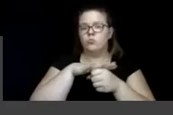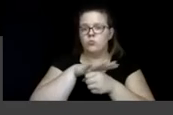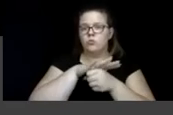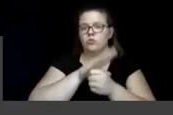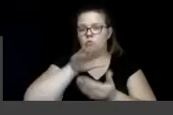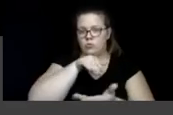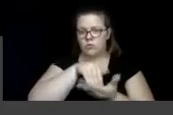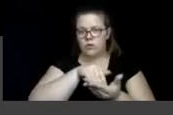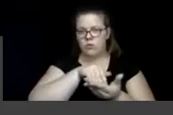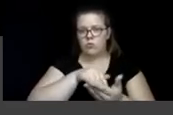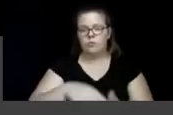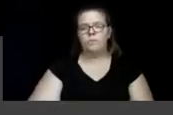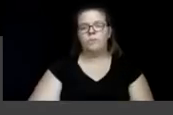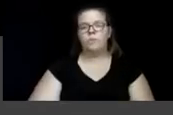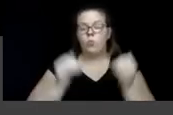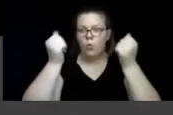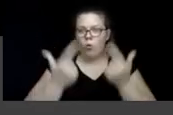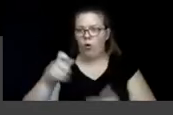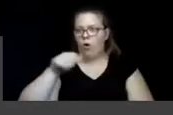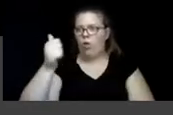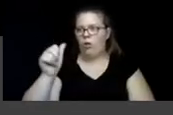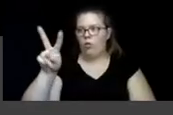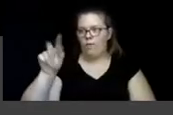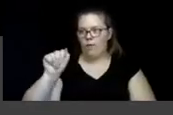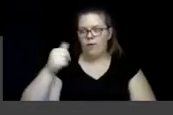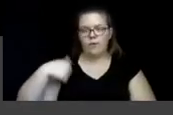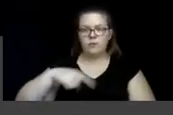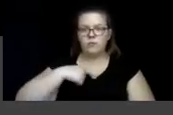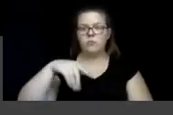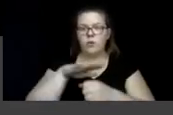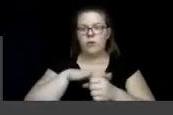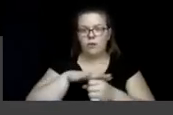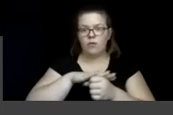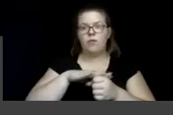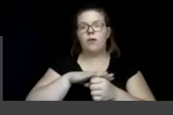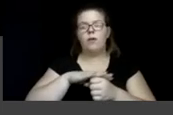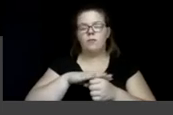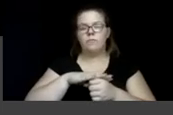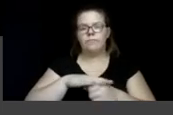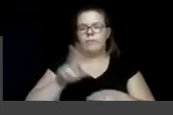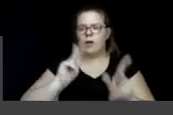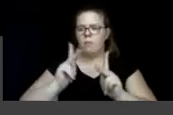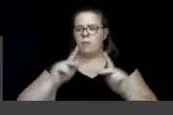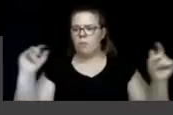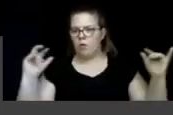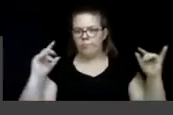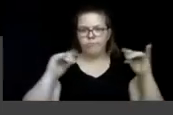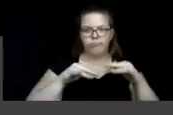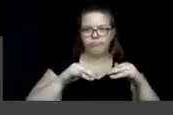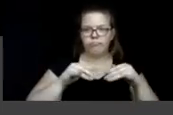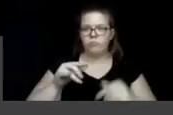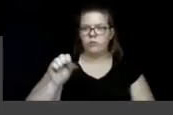center. So all the other VAs in our area, people would come to the Syracuse